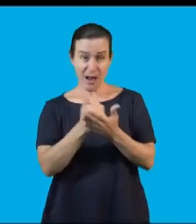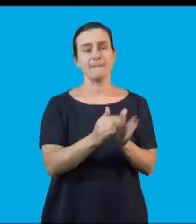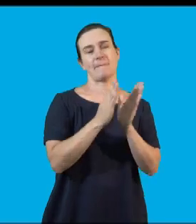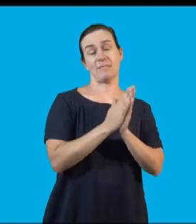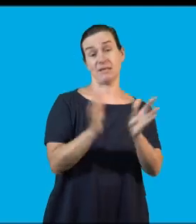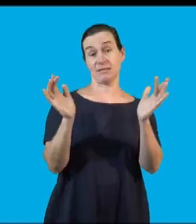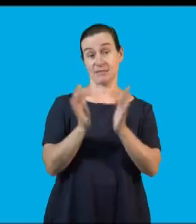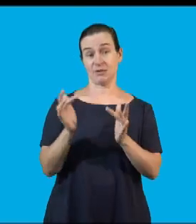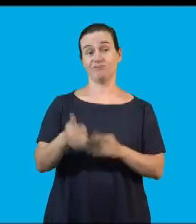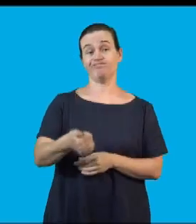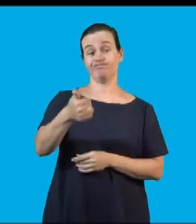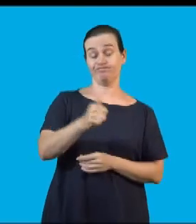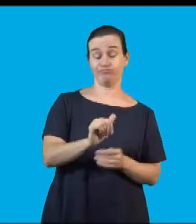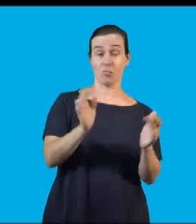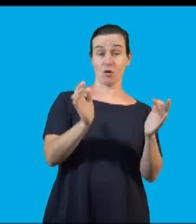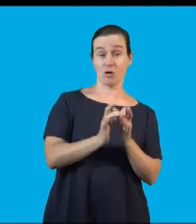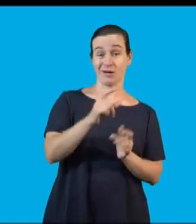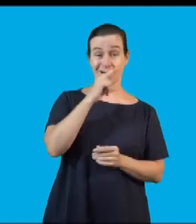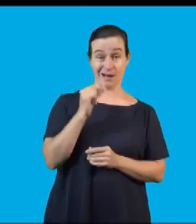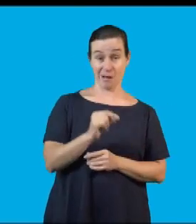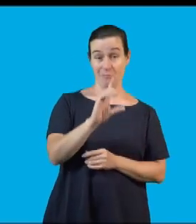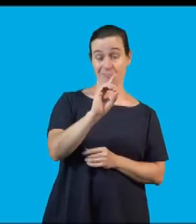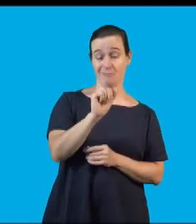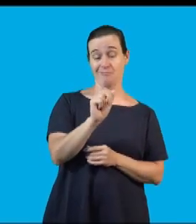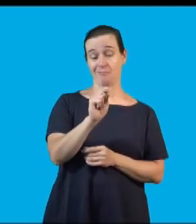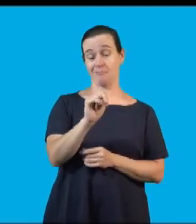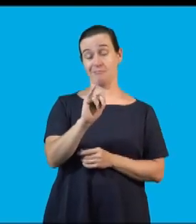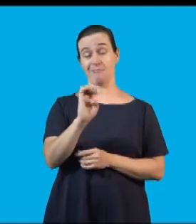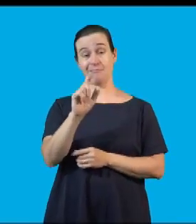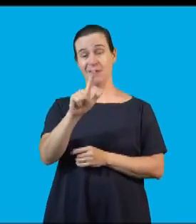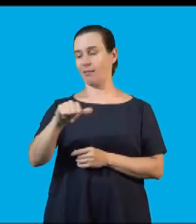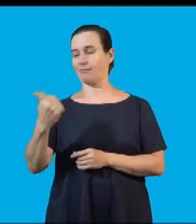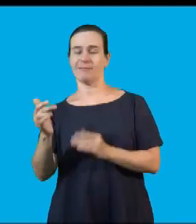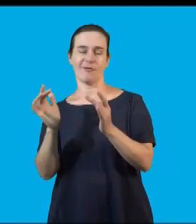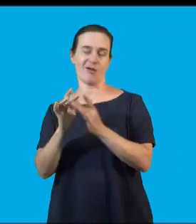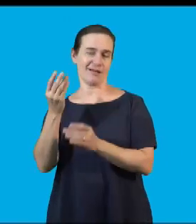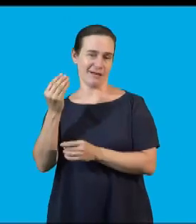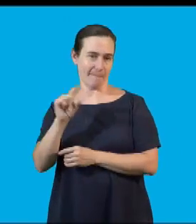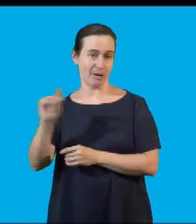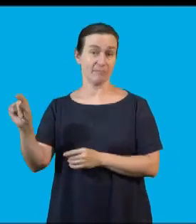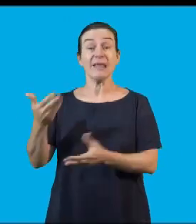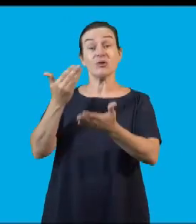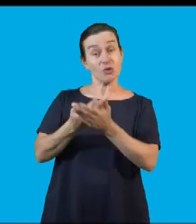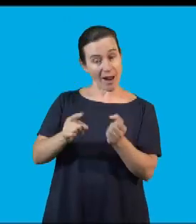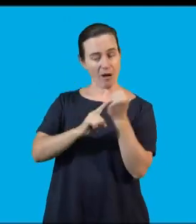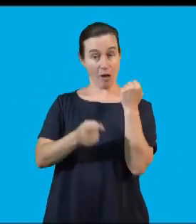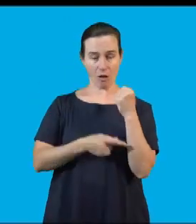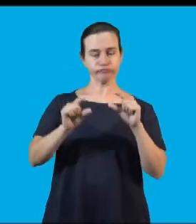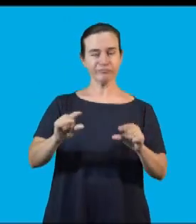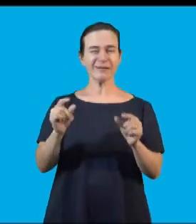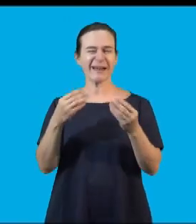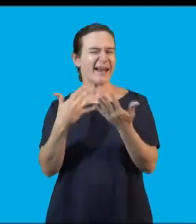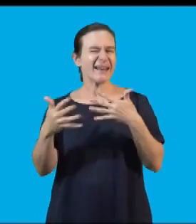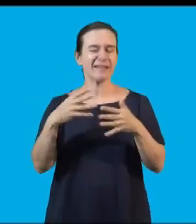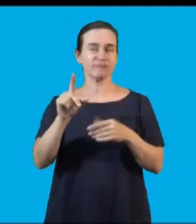contact detail, contact Daniel, and a phone number. You can also add a catchy tagline at the end of your